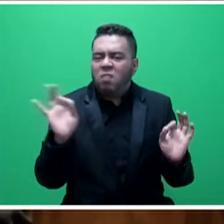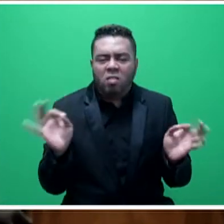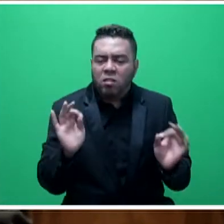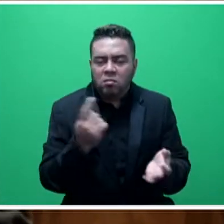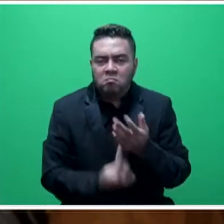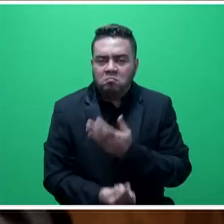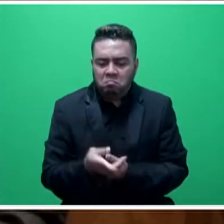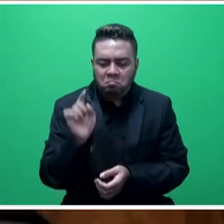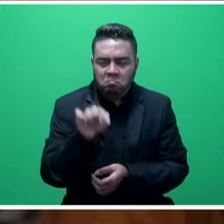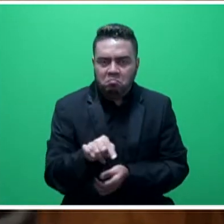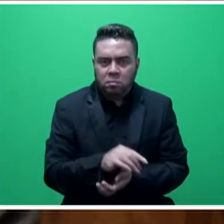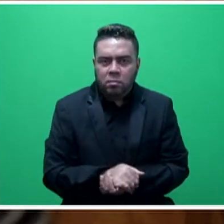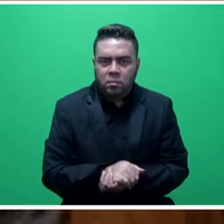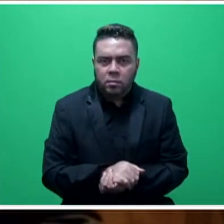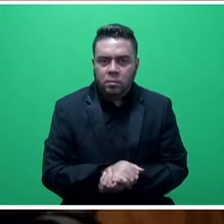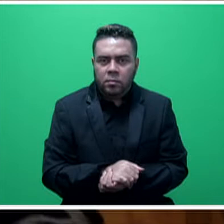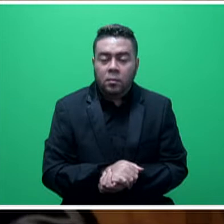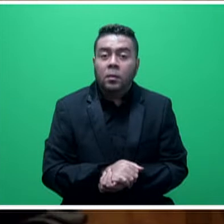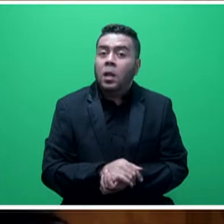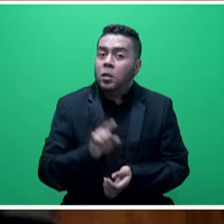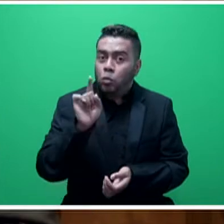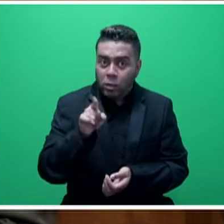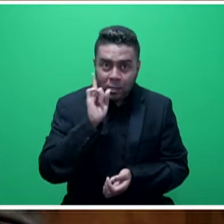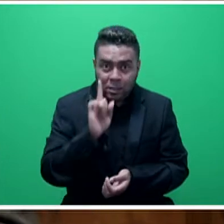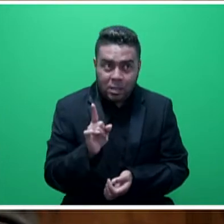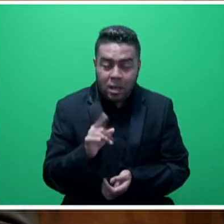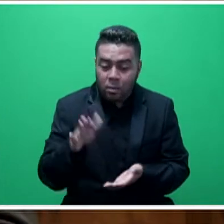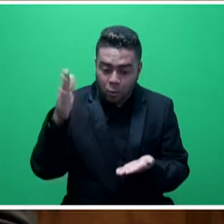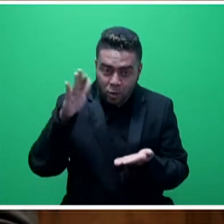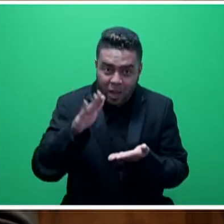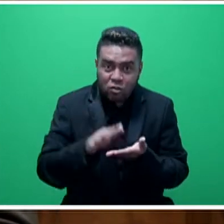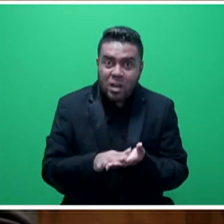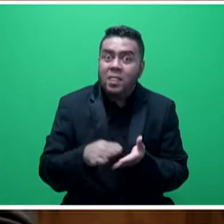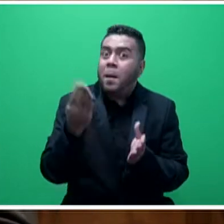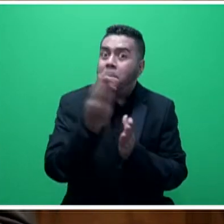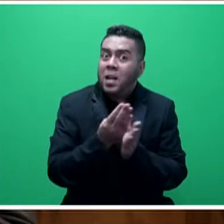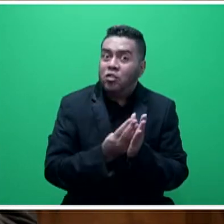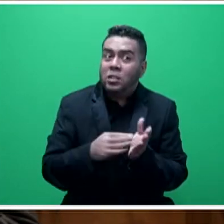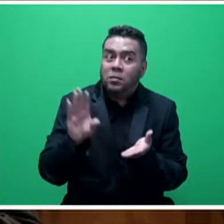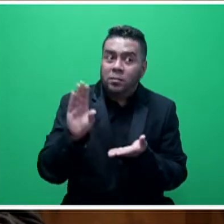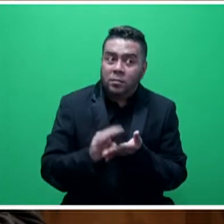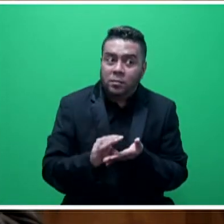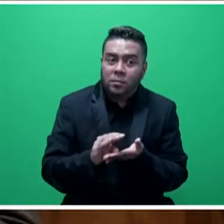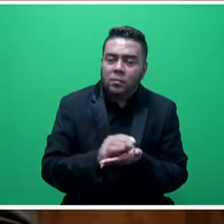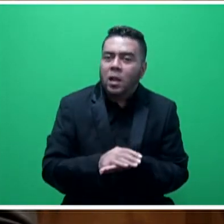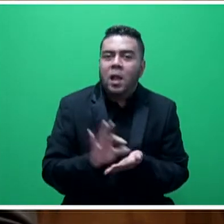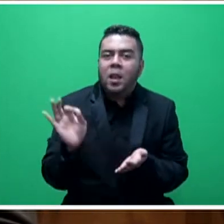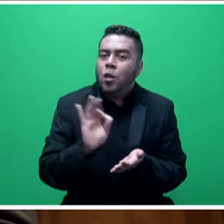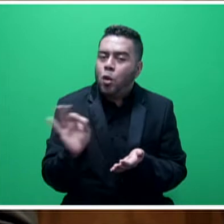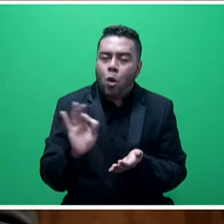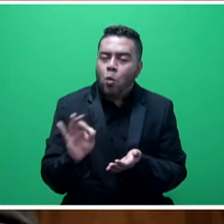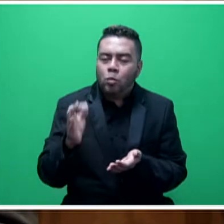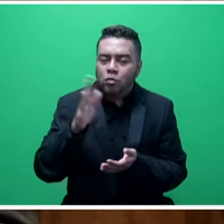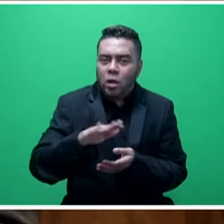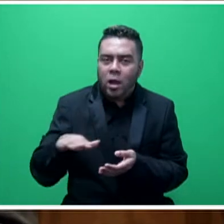going to happen. Mr. Speaker says, you can see, despite the reduction in the budget allocation due to COVID-19, no child will be paying